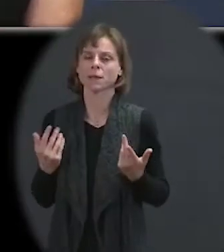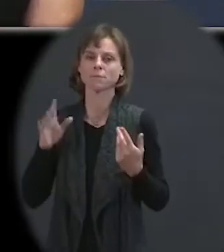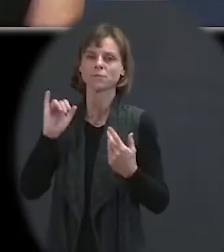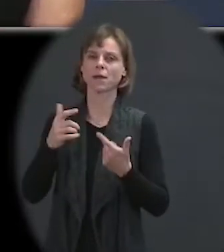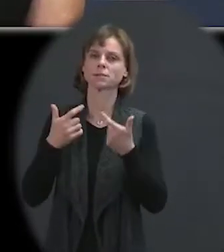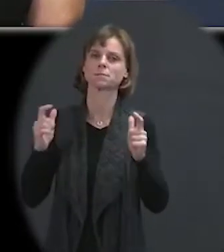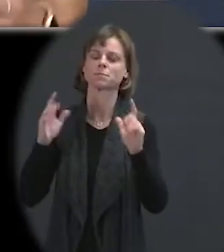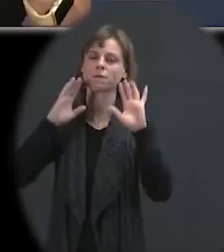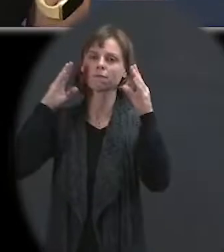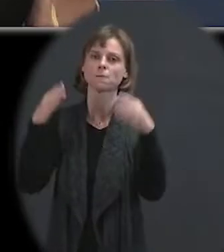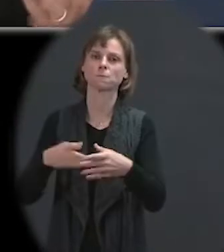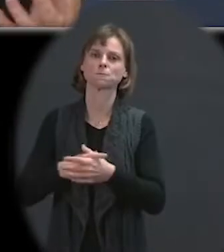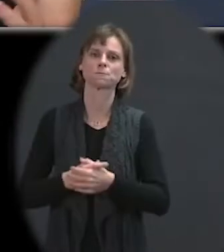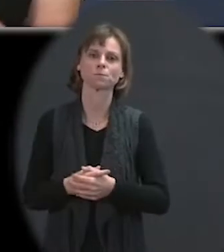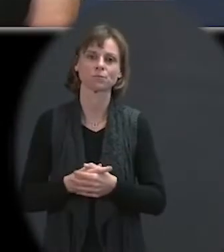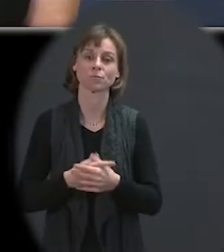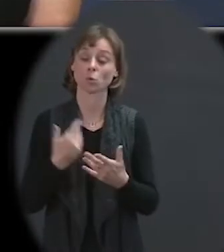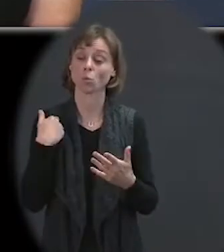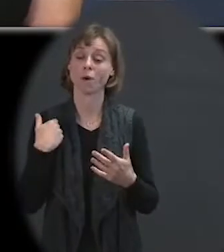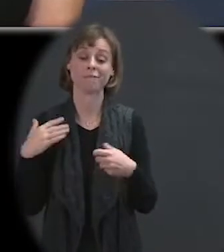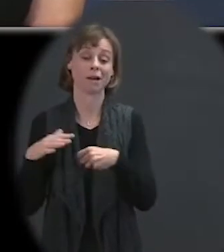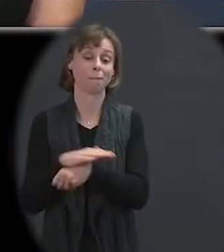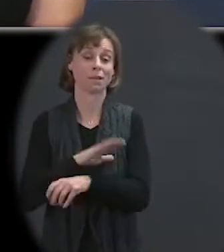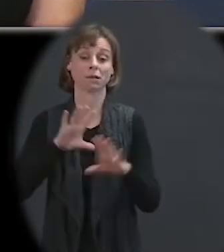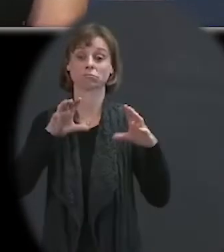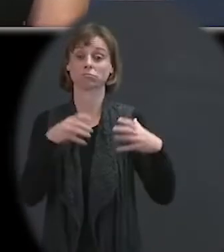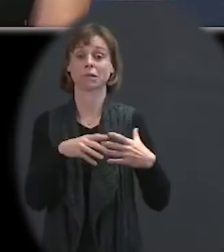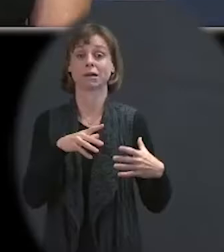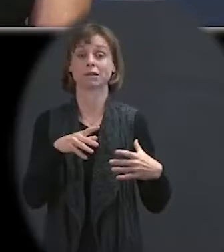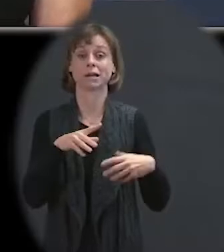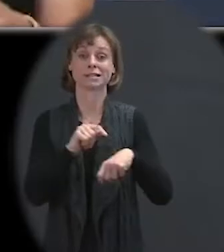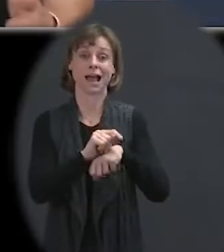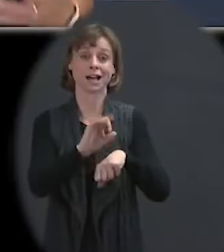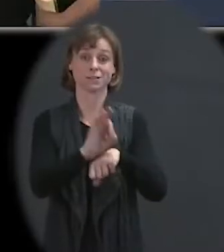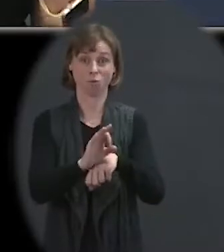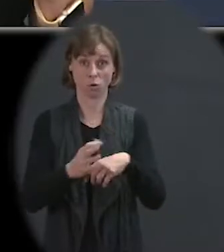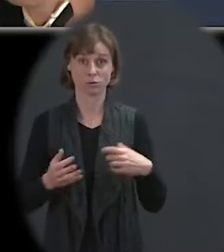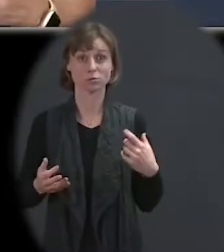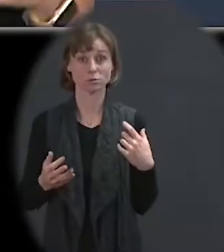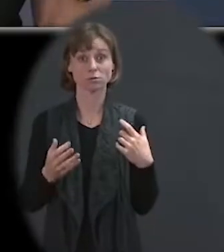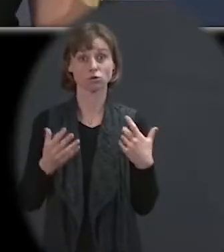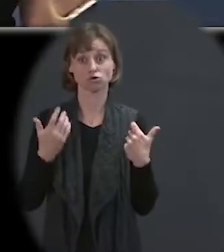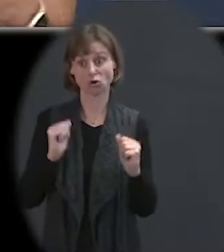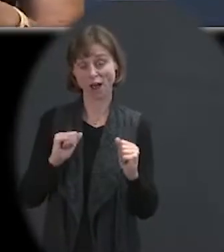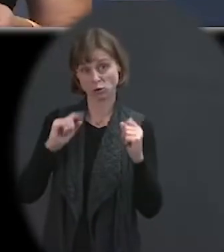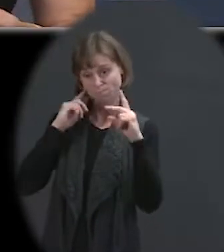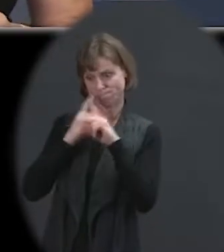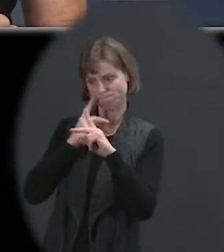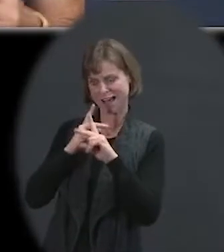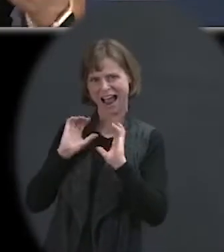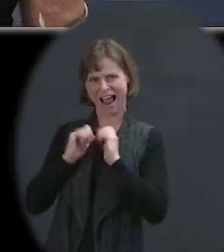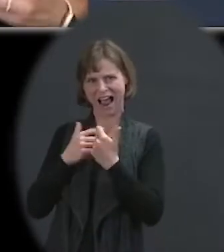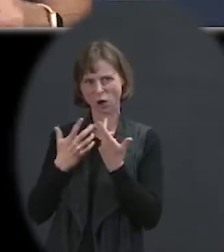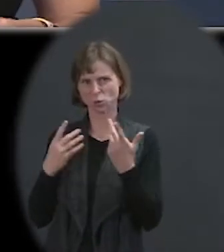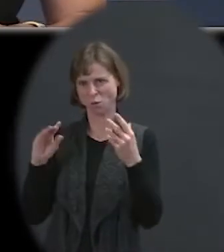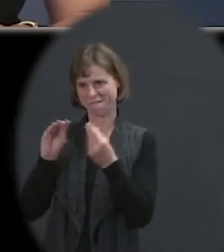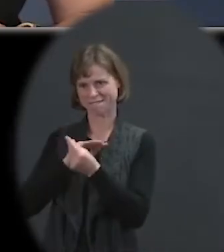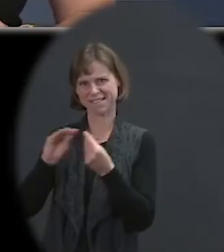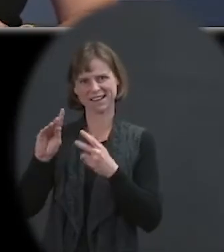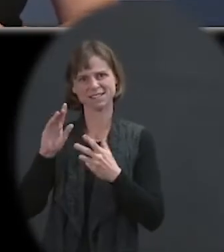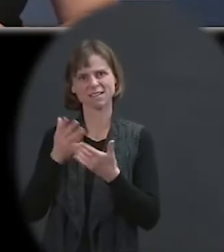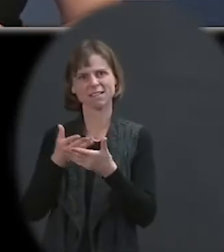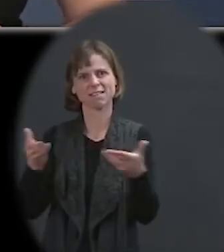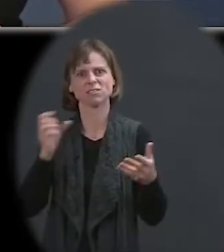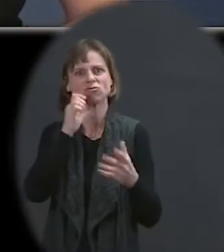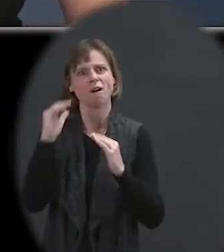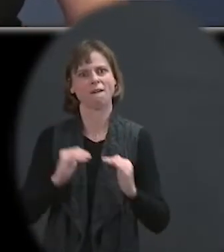have an entire task force focusing on addressing inequities in how we address COVID, and they're continuing to look for